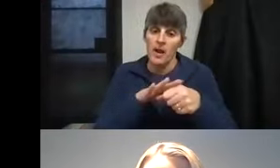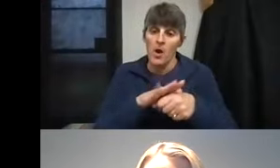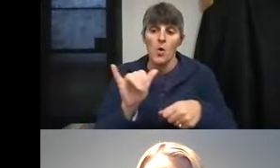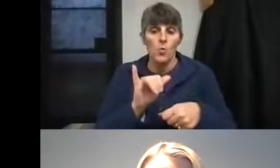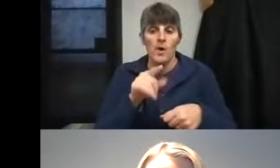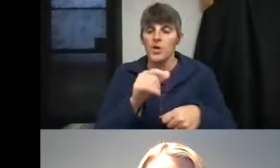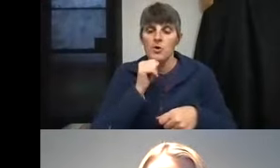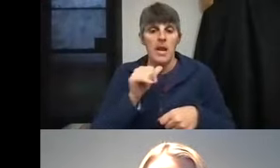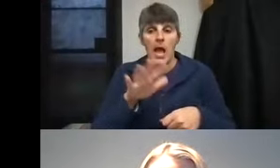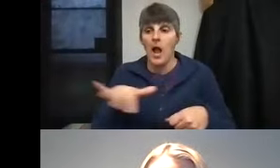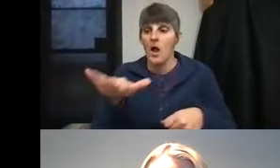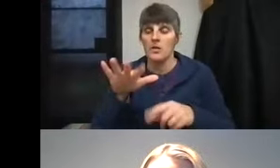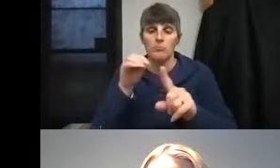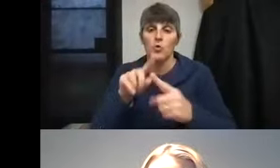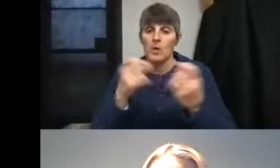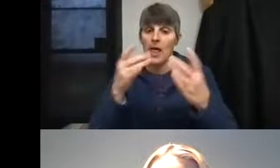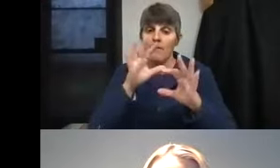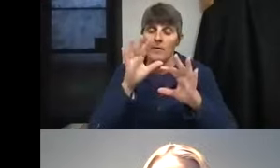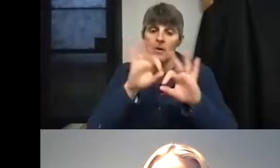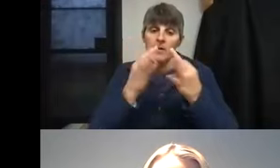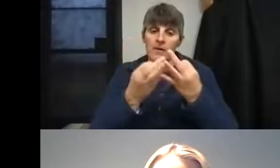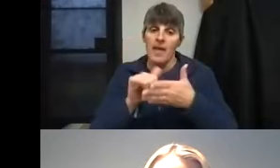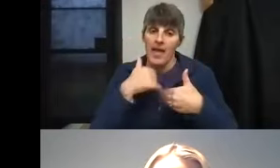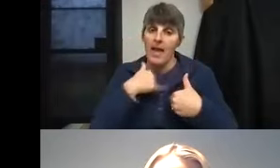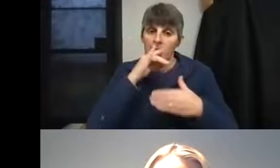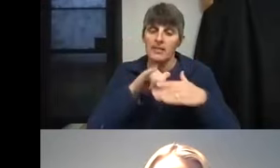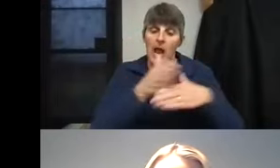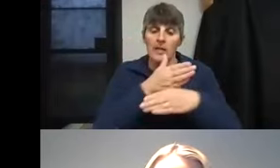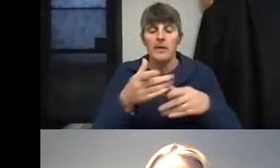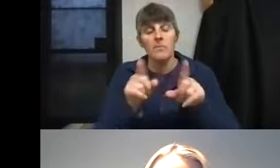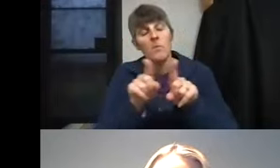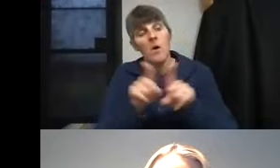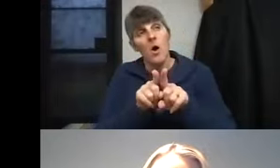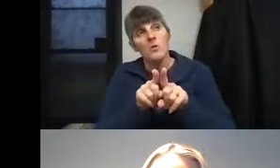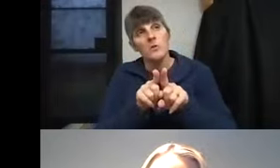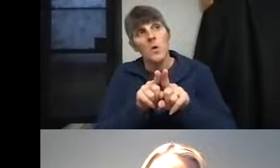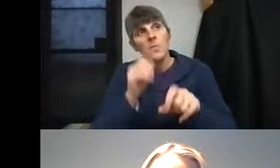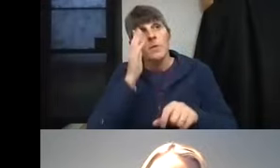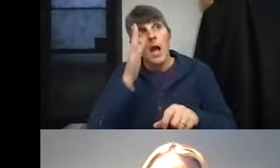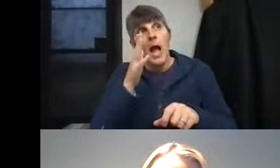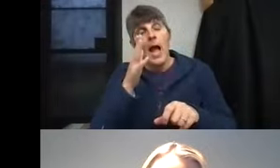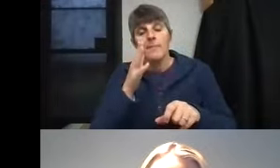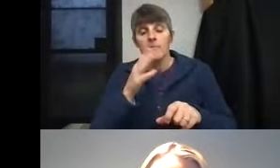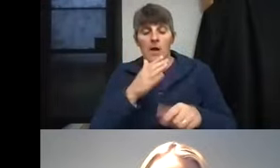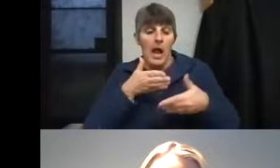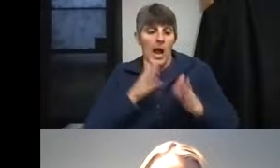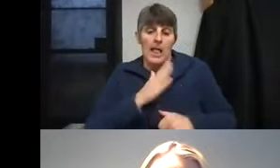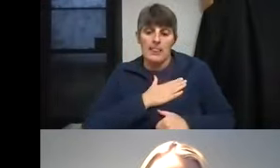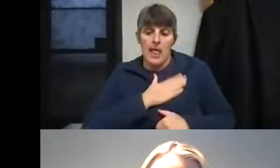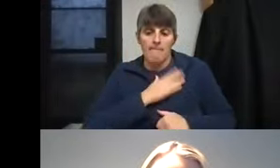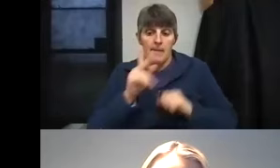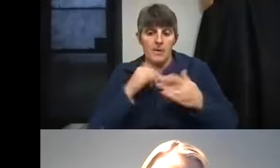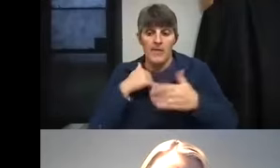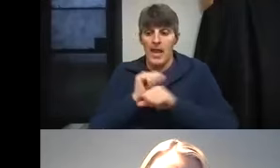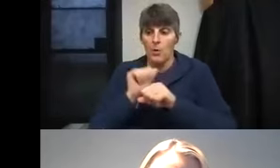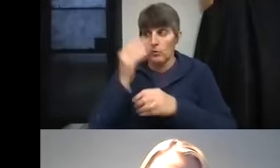not around a lot of parents that have kids on the spectrum. Also, I would sit up there, I let my people I work